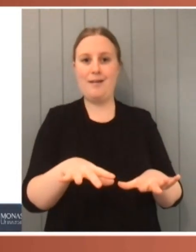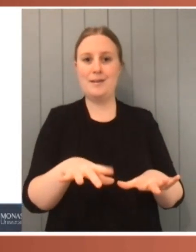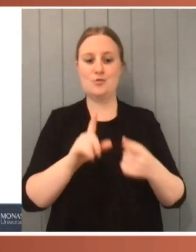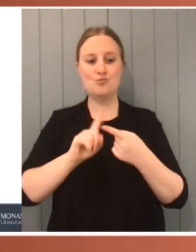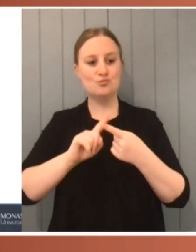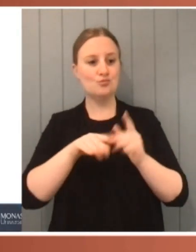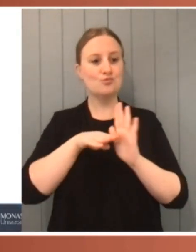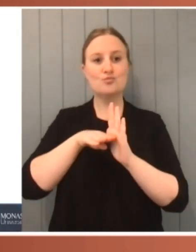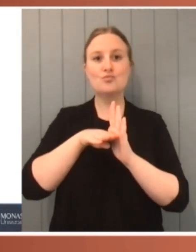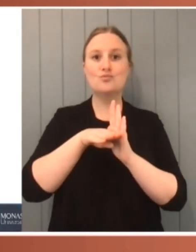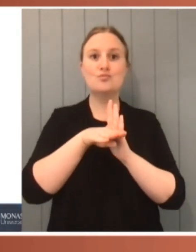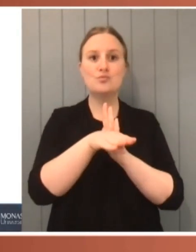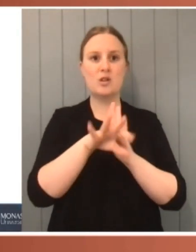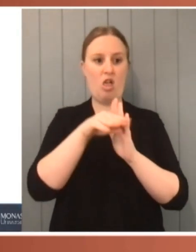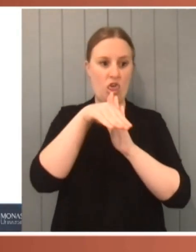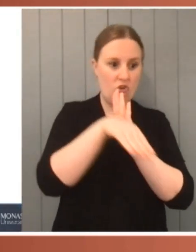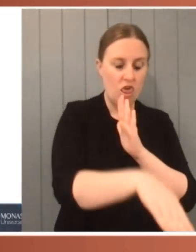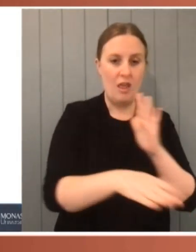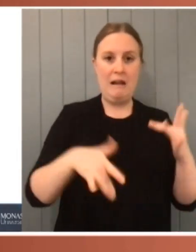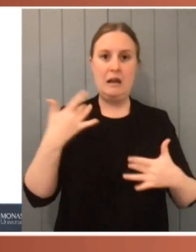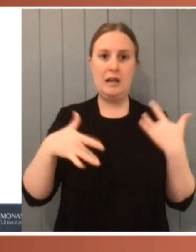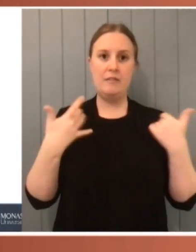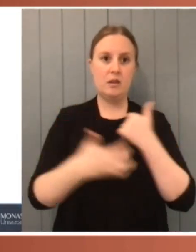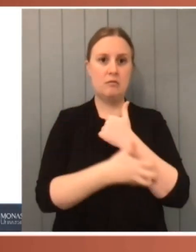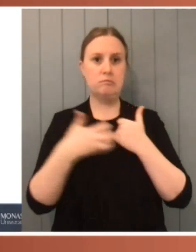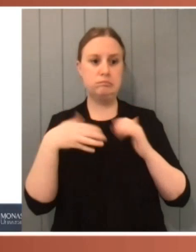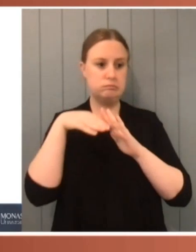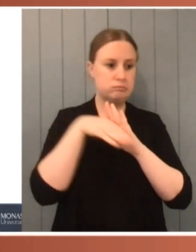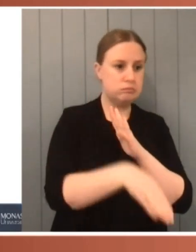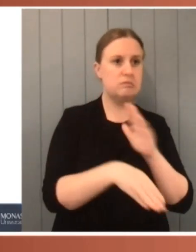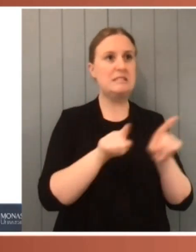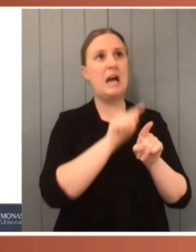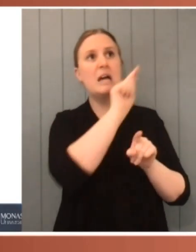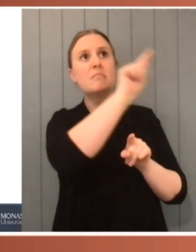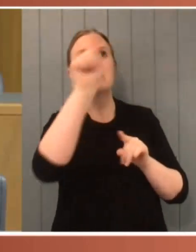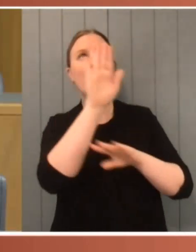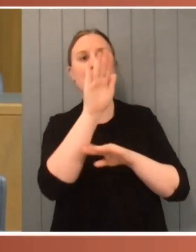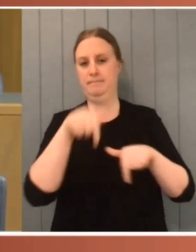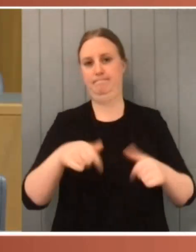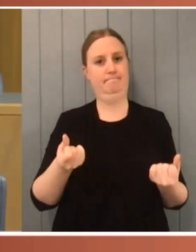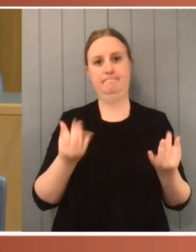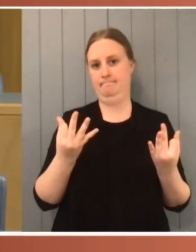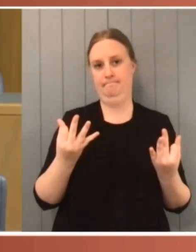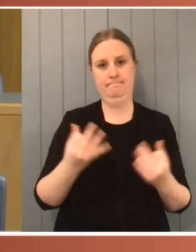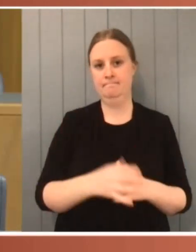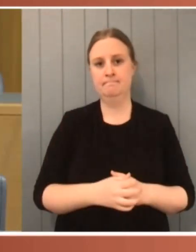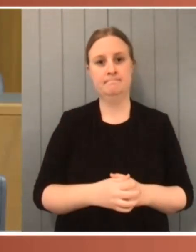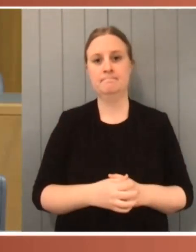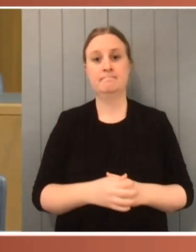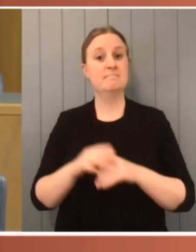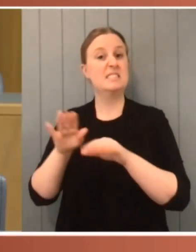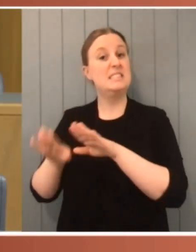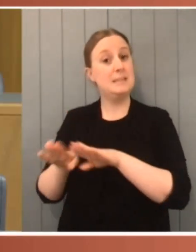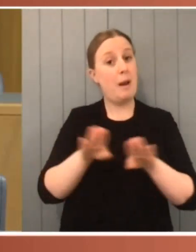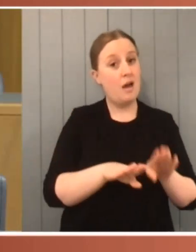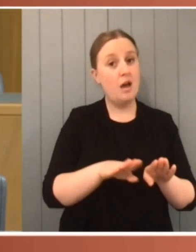living standards experienced in many other countries. In a similar way, the global financial crisis of the